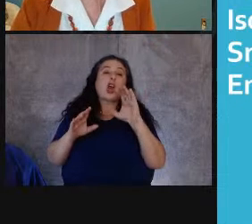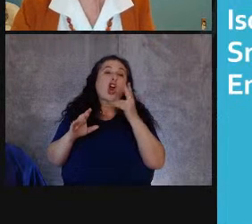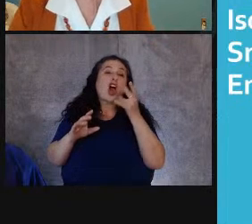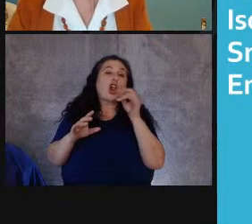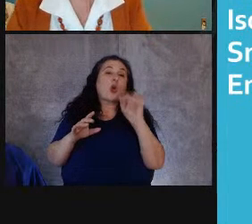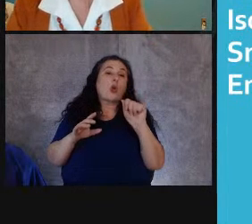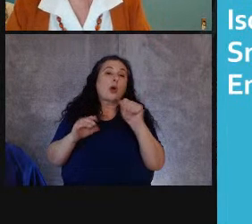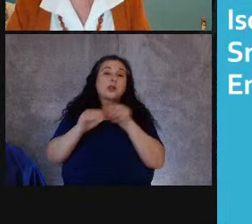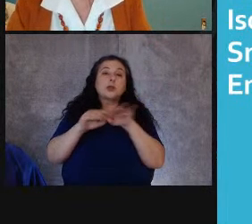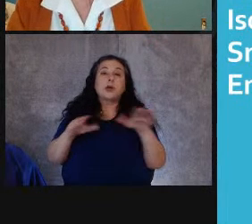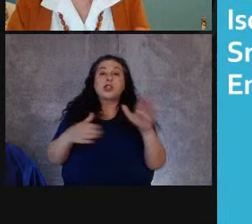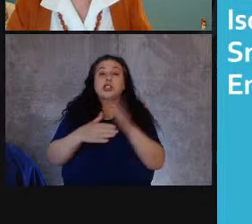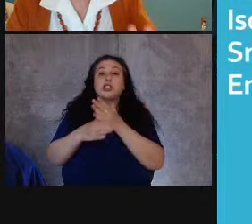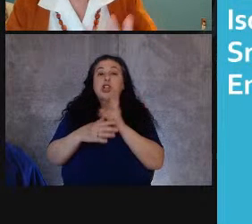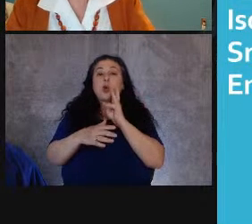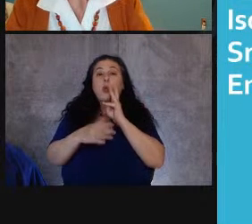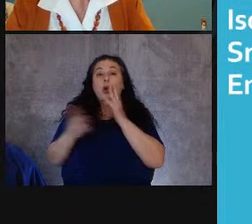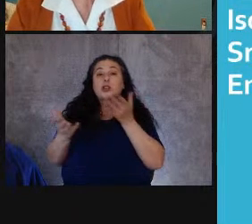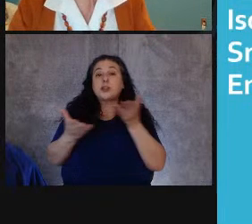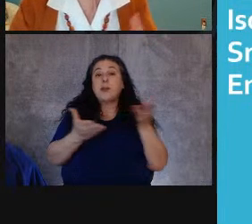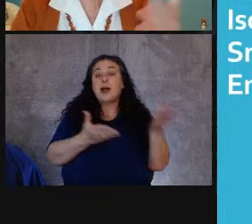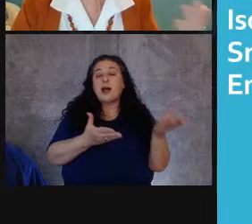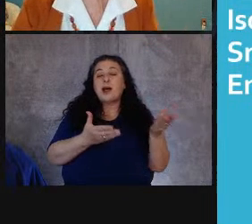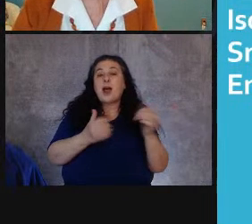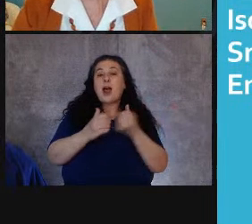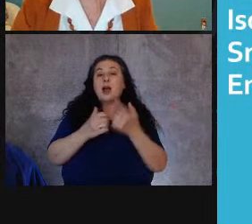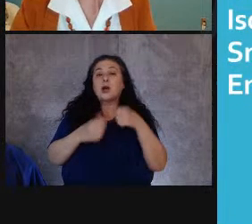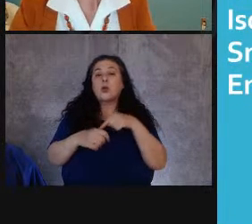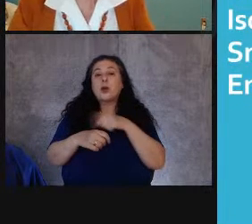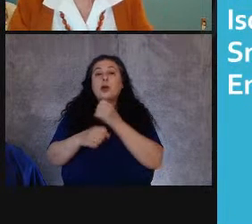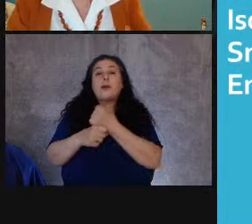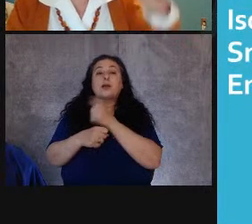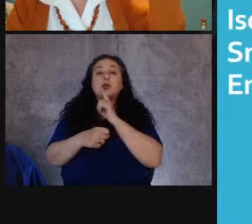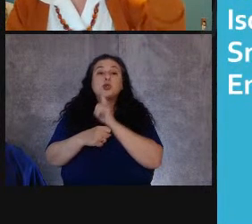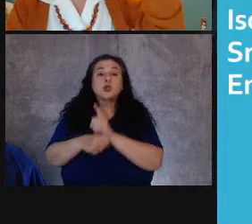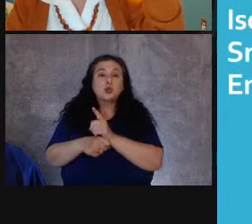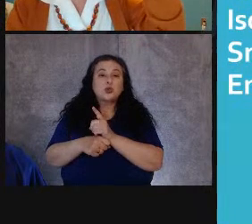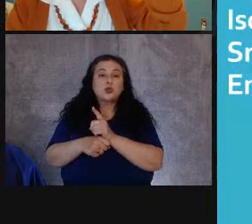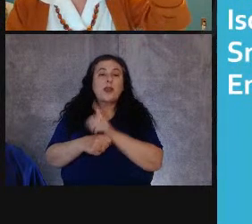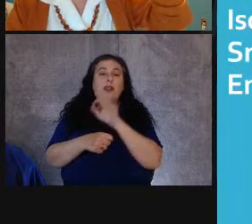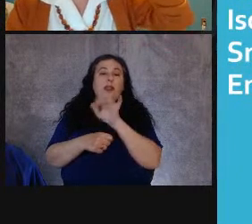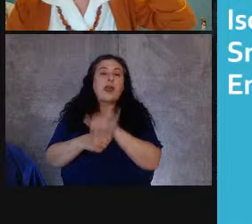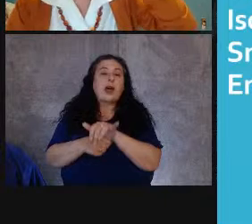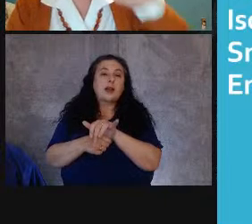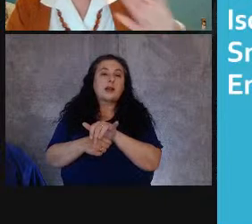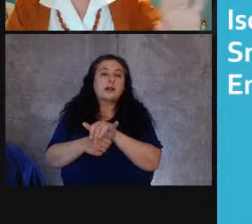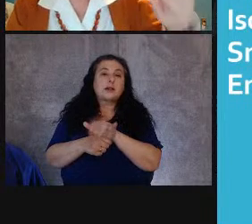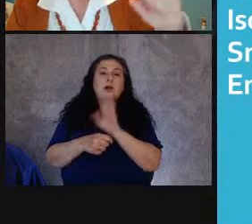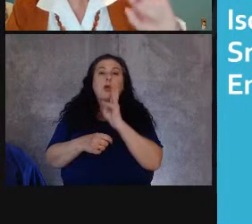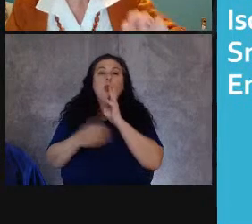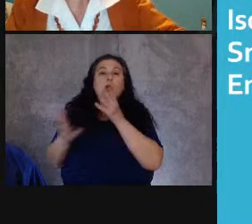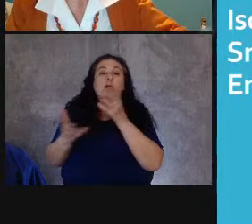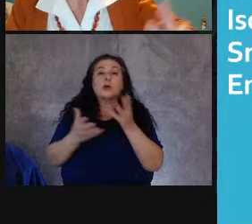through shared water supplies, how can we ensure that water supplies will not